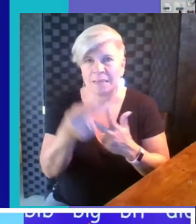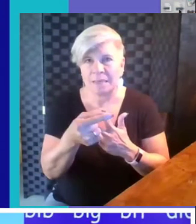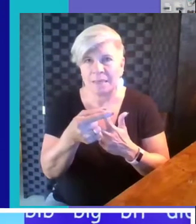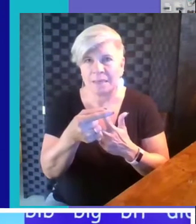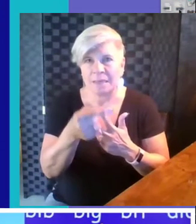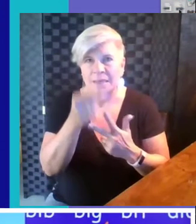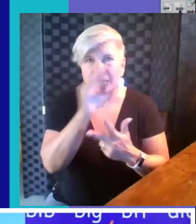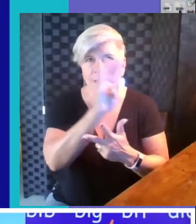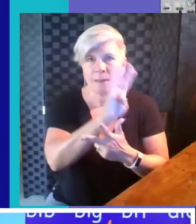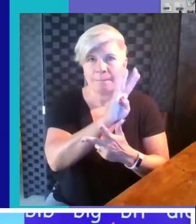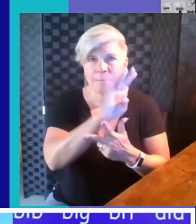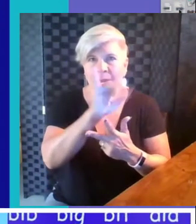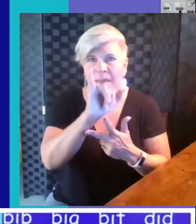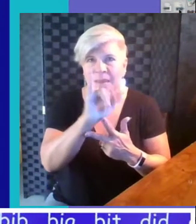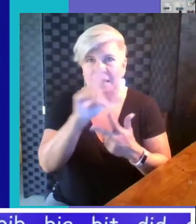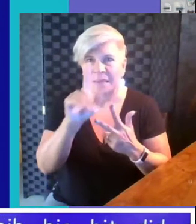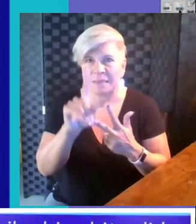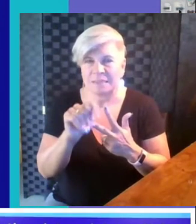b-ig,